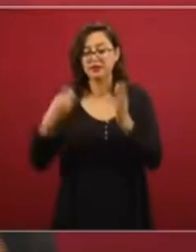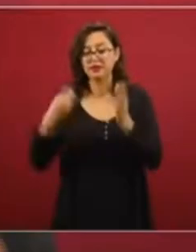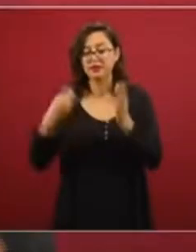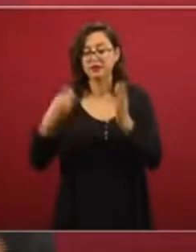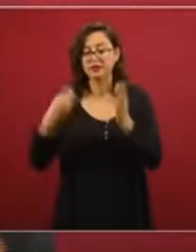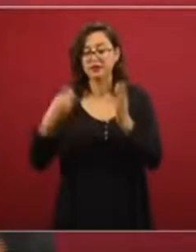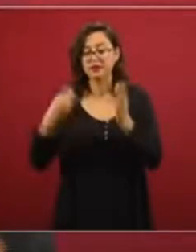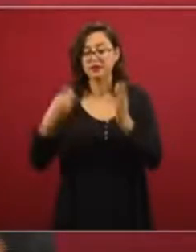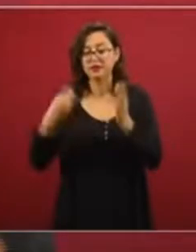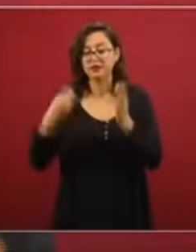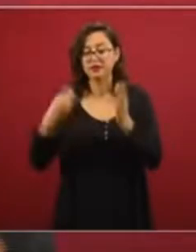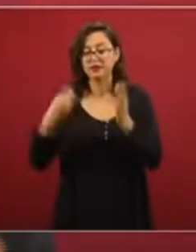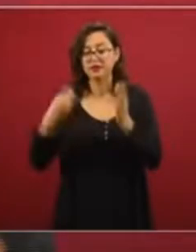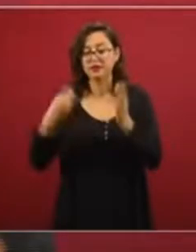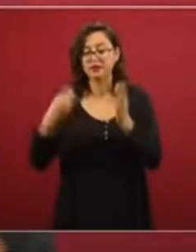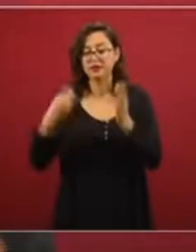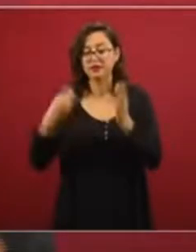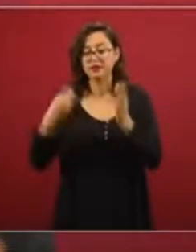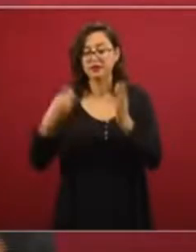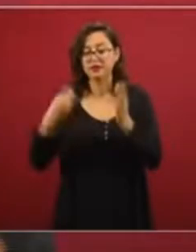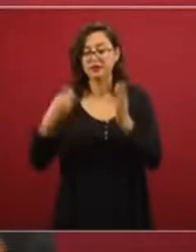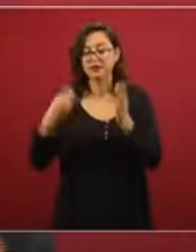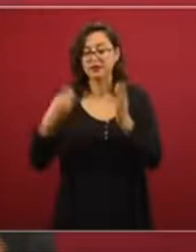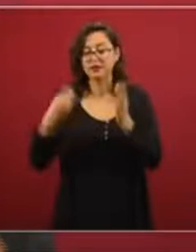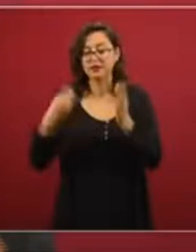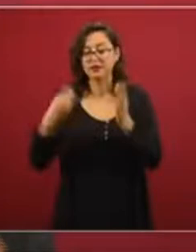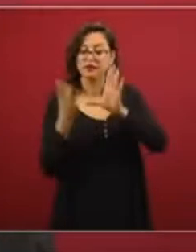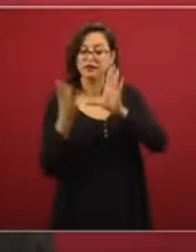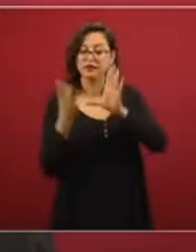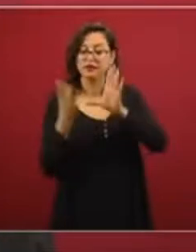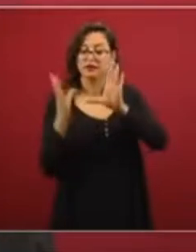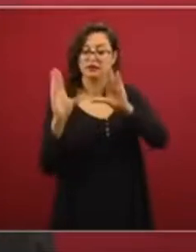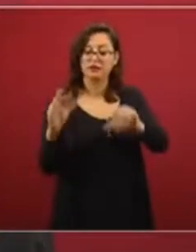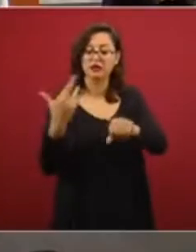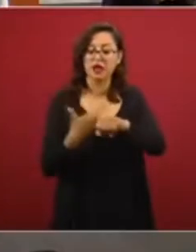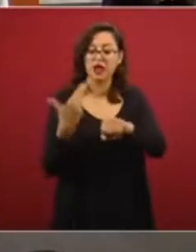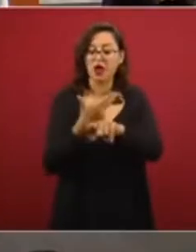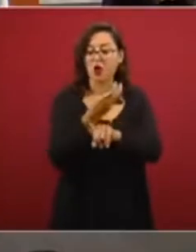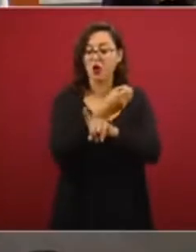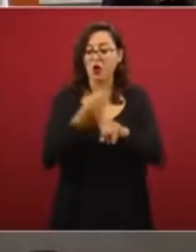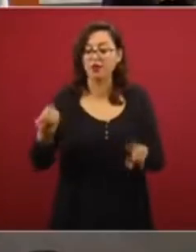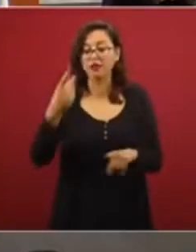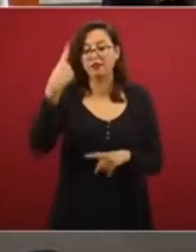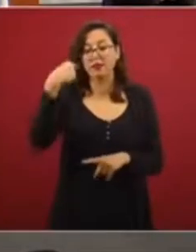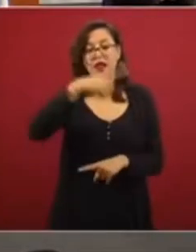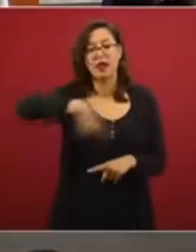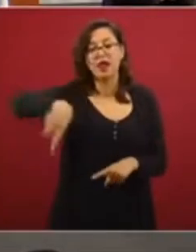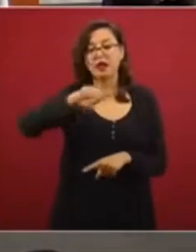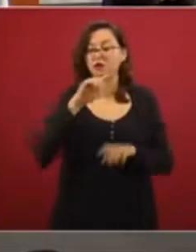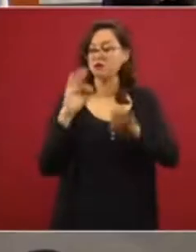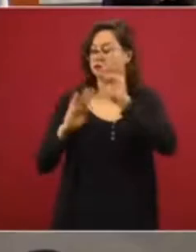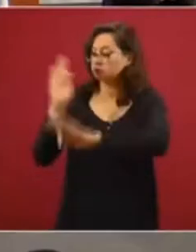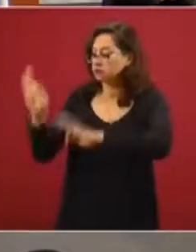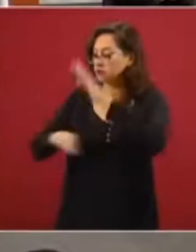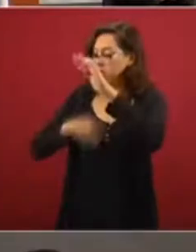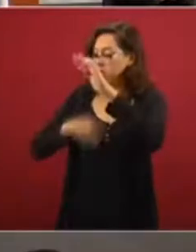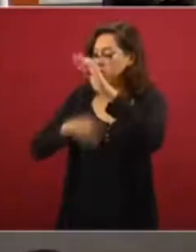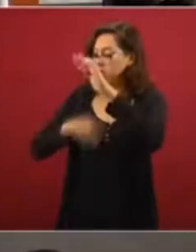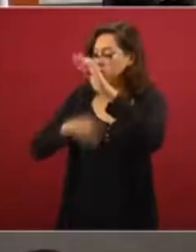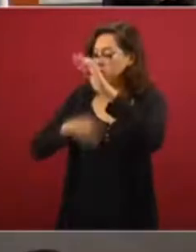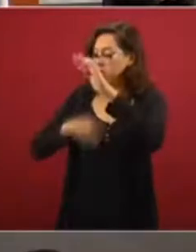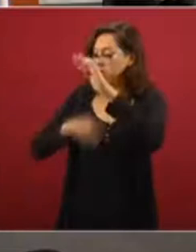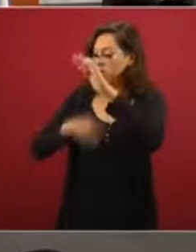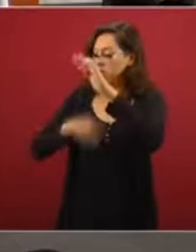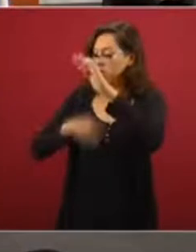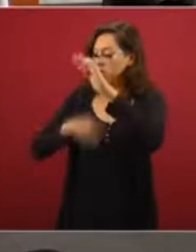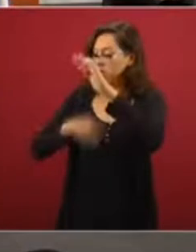And so we had to recruit, organize, train. Para que tuvieran la capacidad de la atención hospitalaria. So